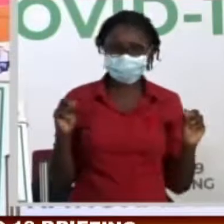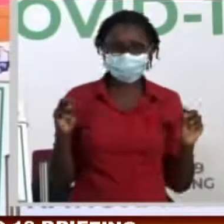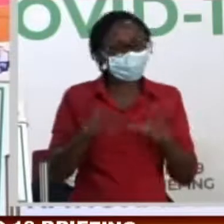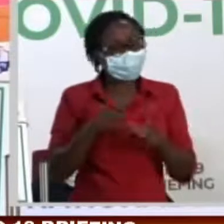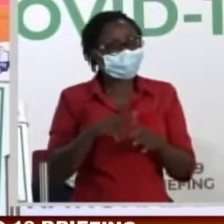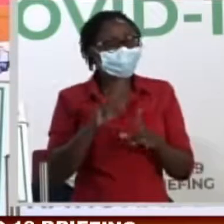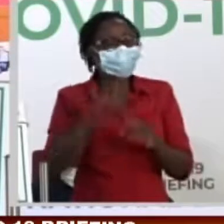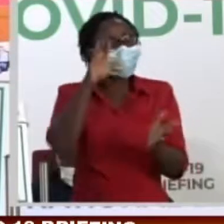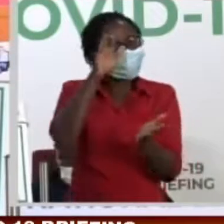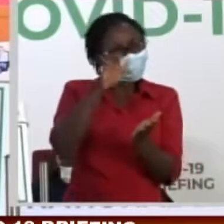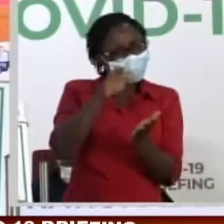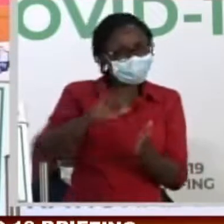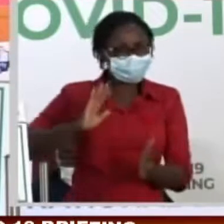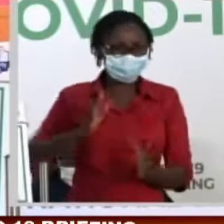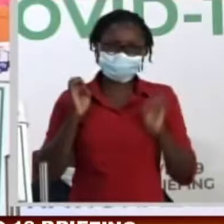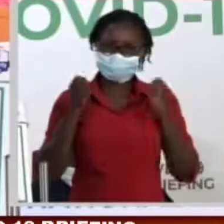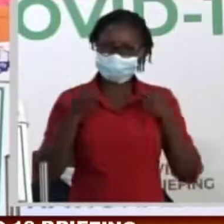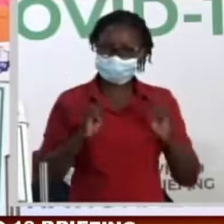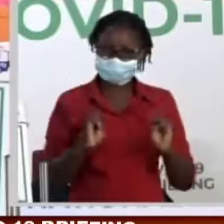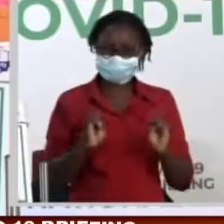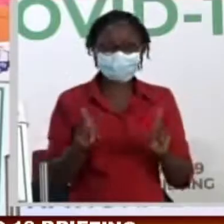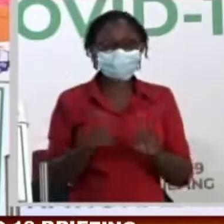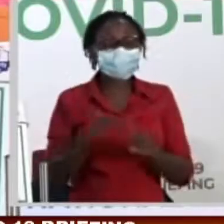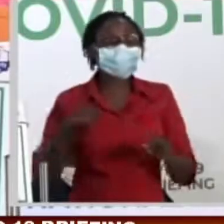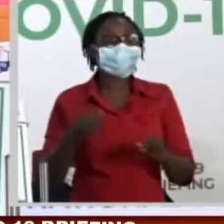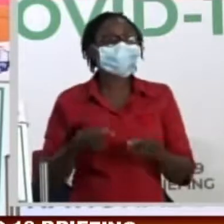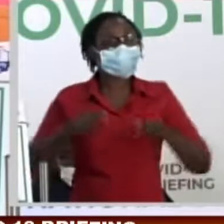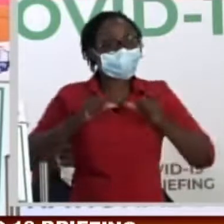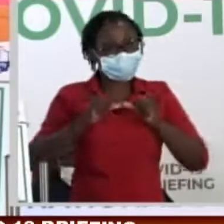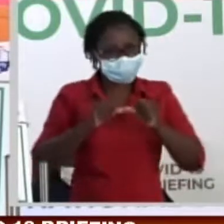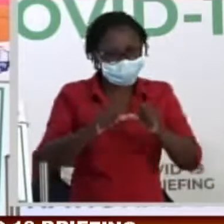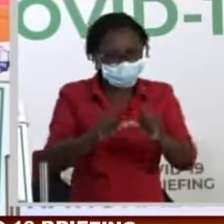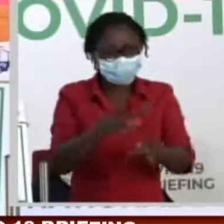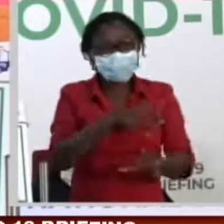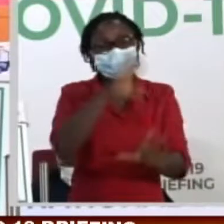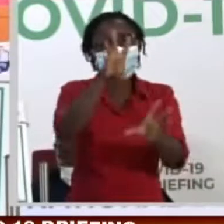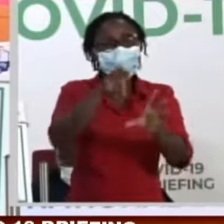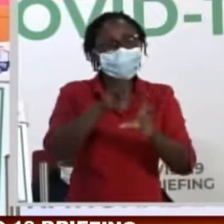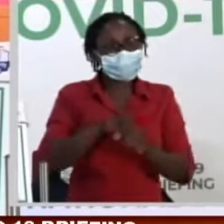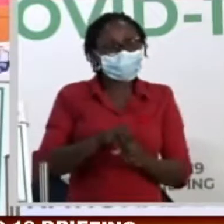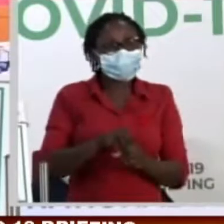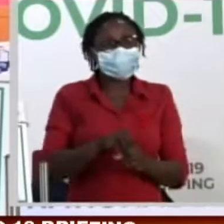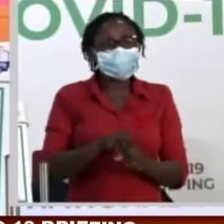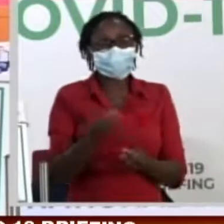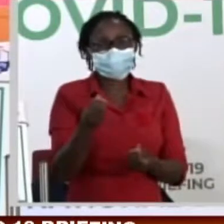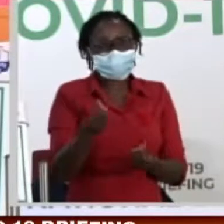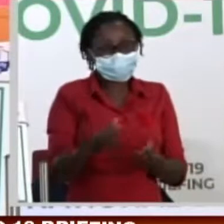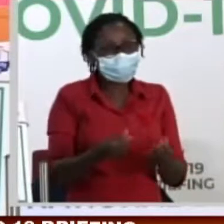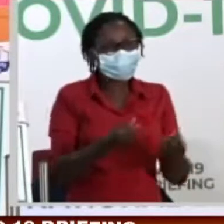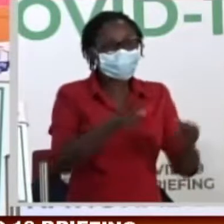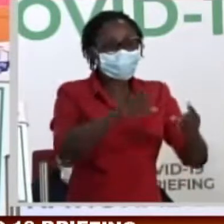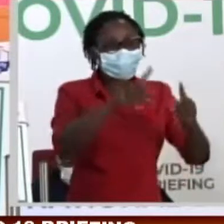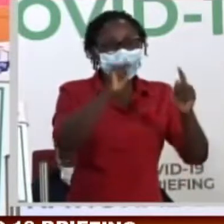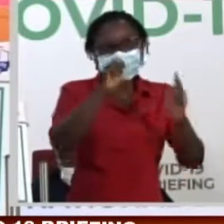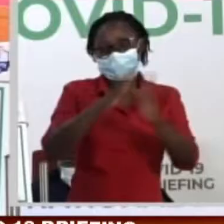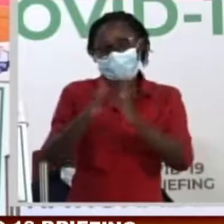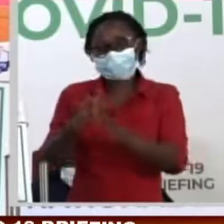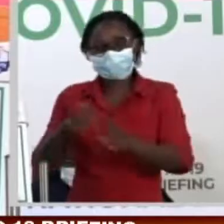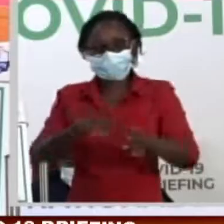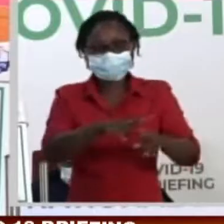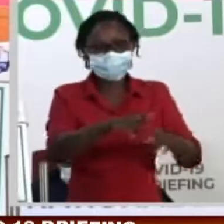guard. As we expand and include small towns and rural areas in our testing